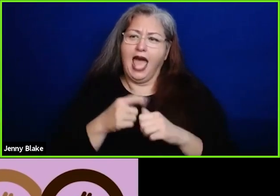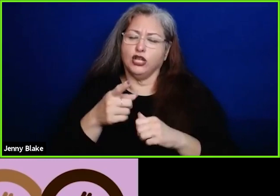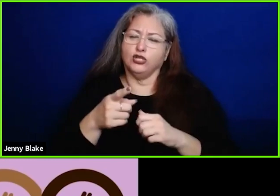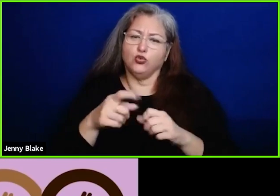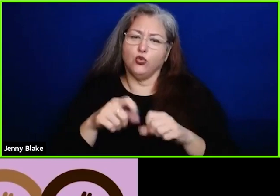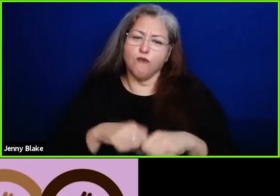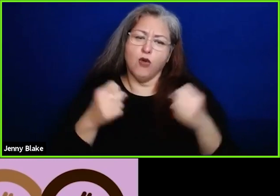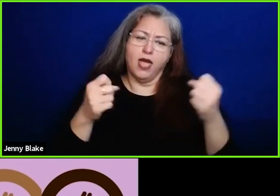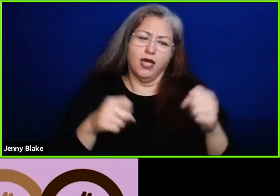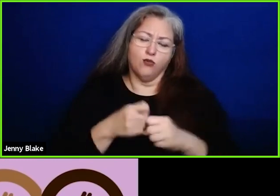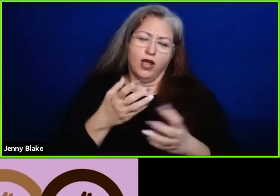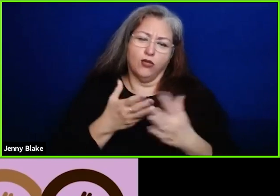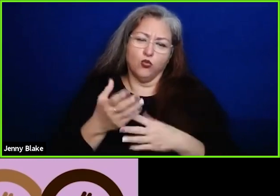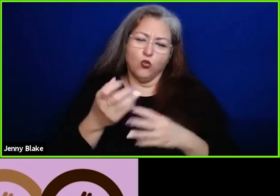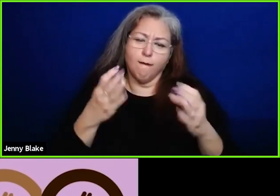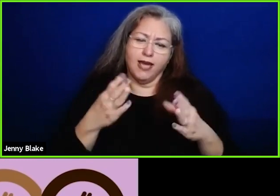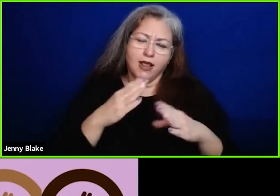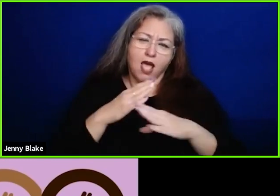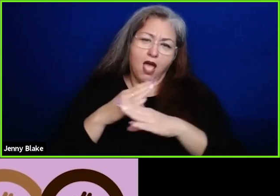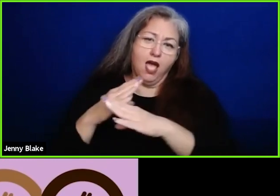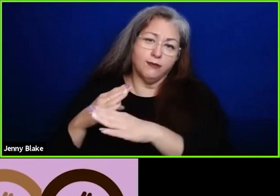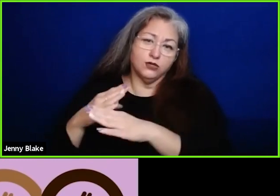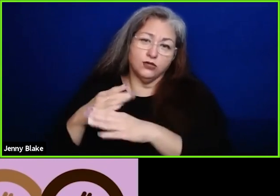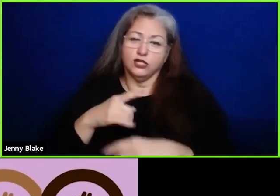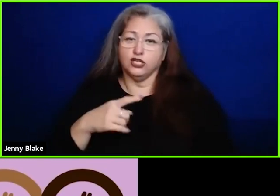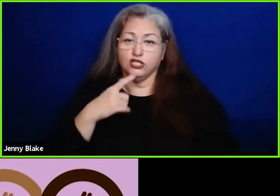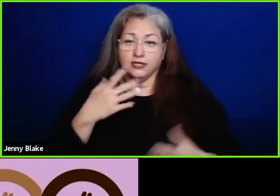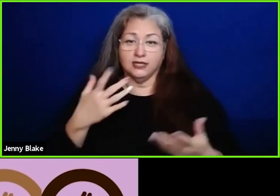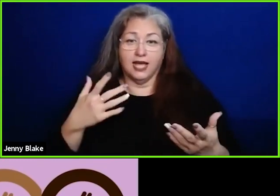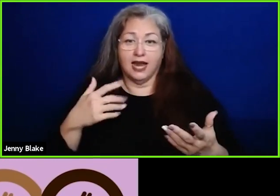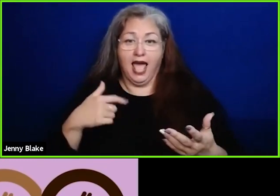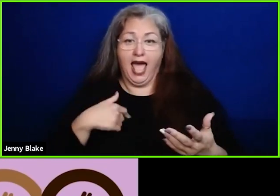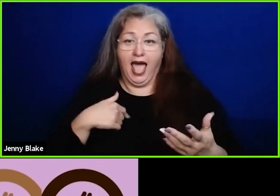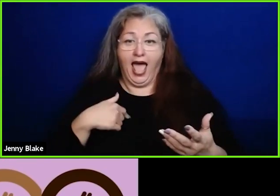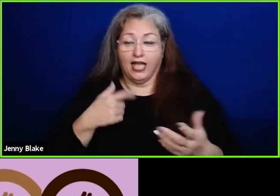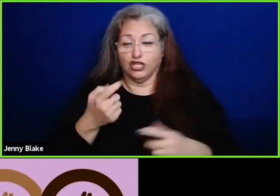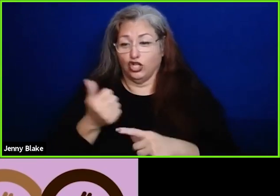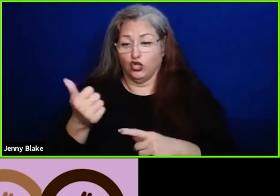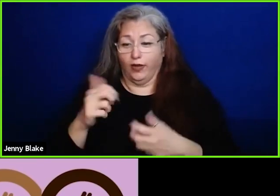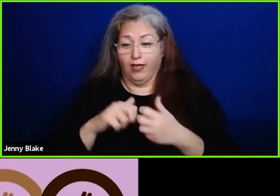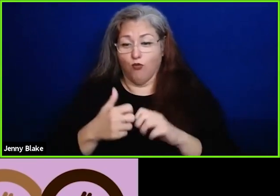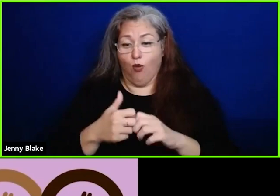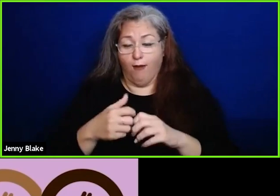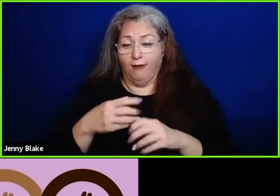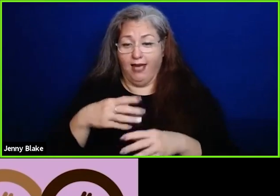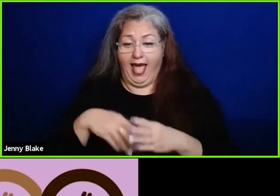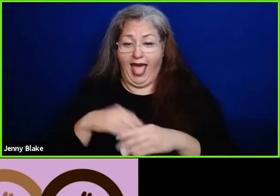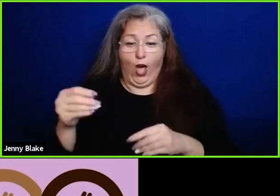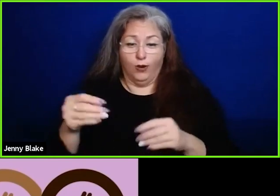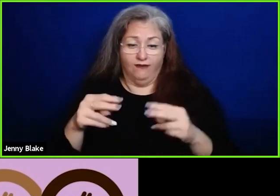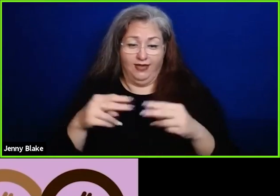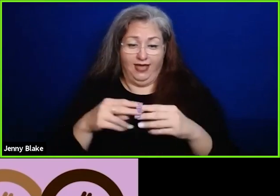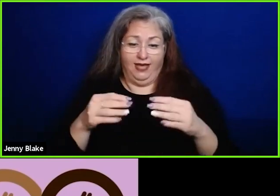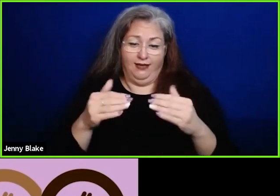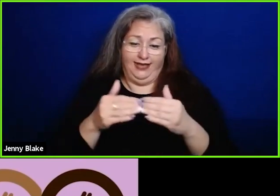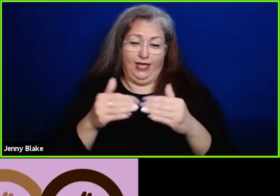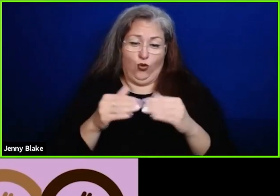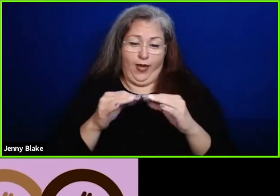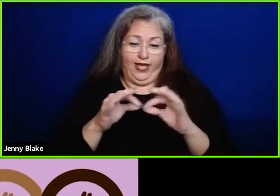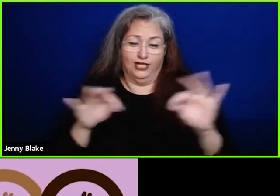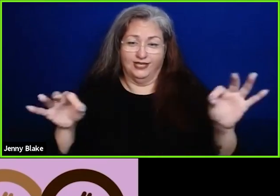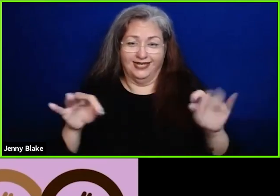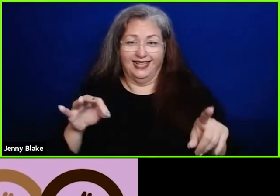many obstacles in life? And she said, I took the problem out of the equation. She just gave a